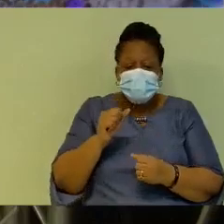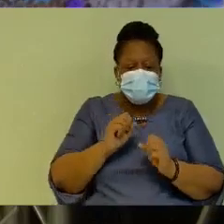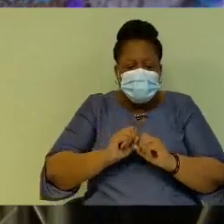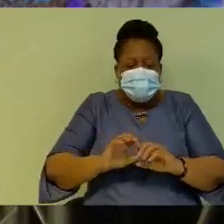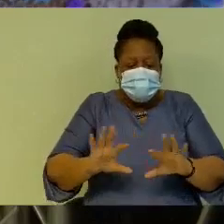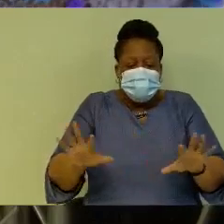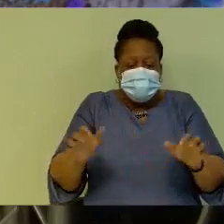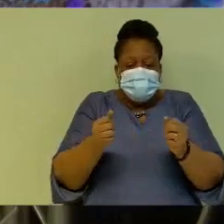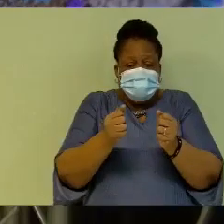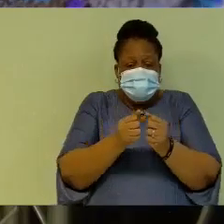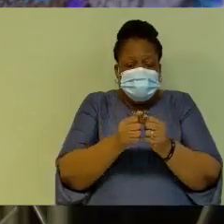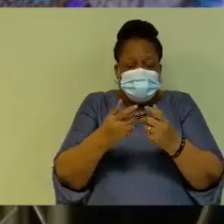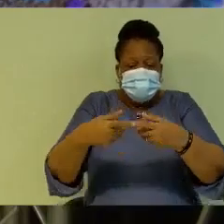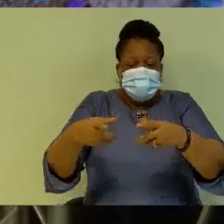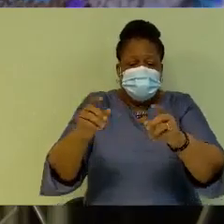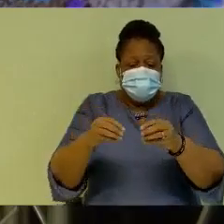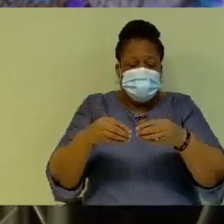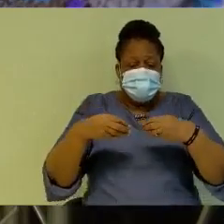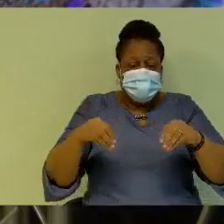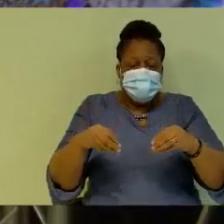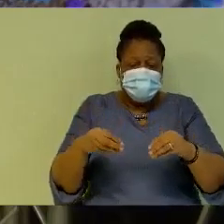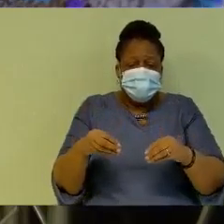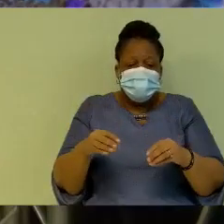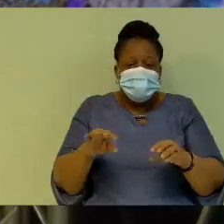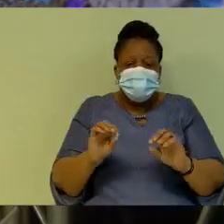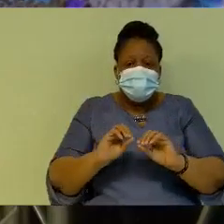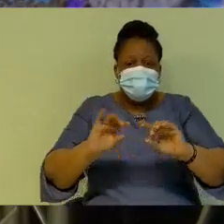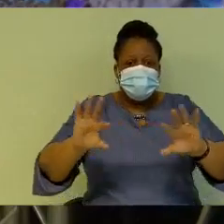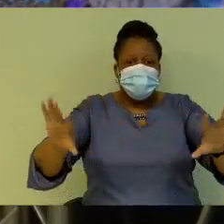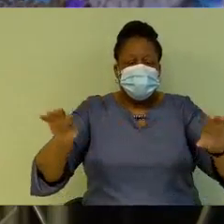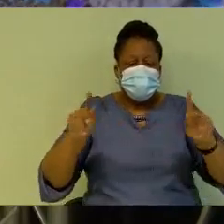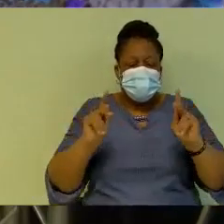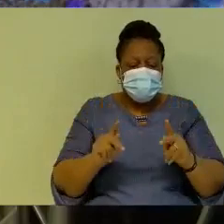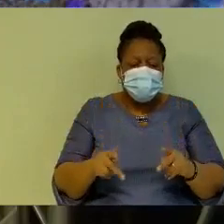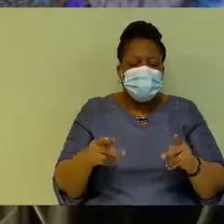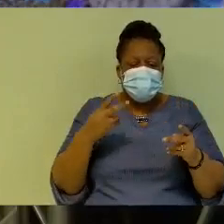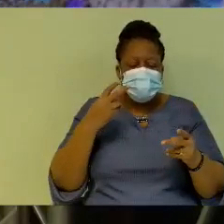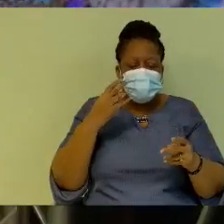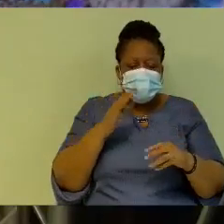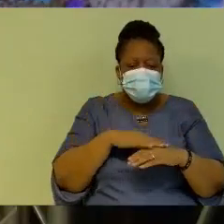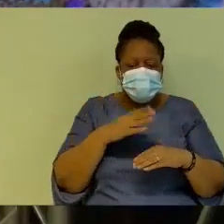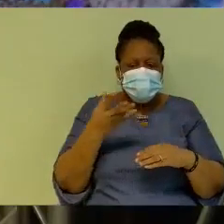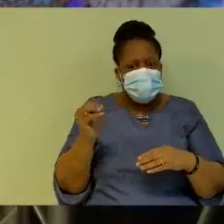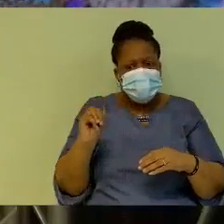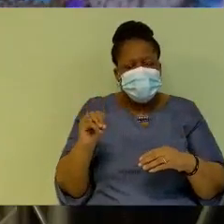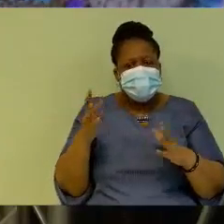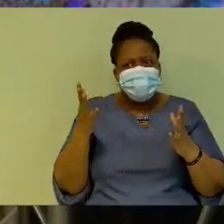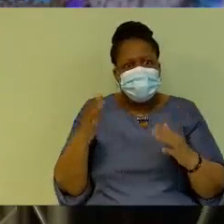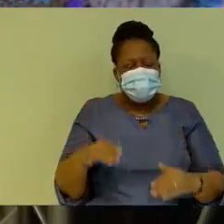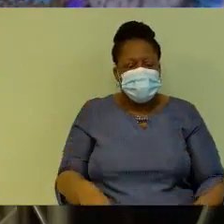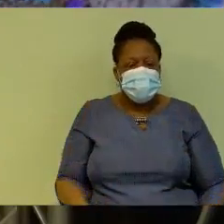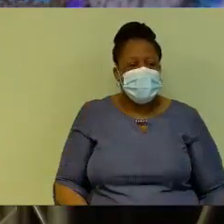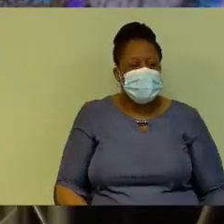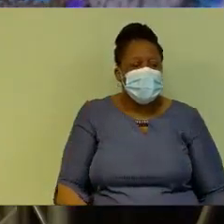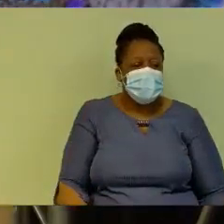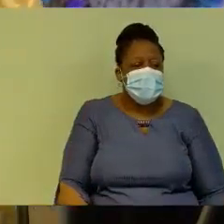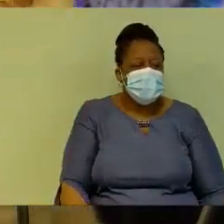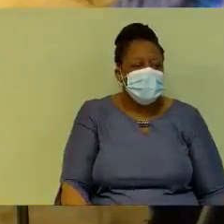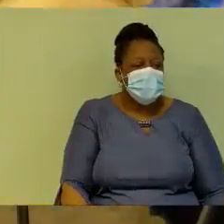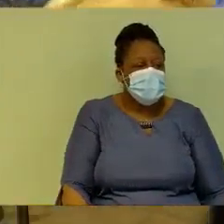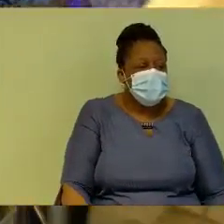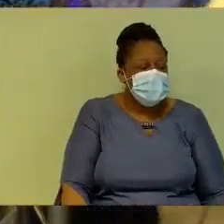to the virus. I think that's in a nutshell what I would like to say. And Dr. Laws.